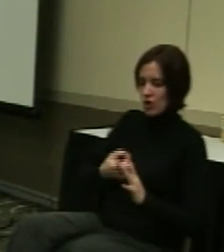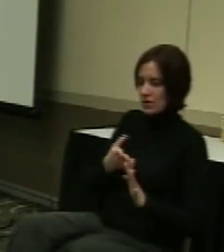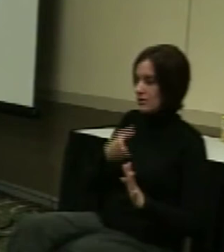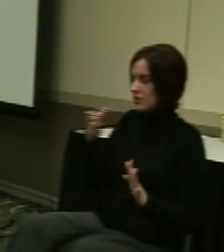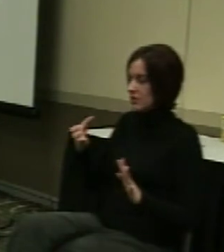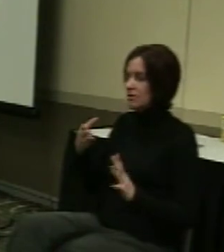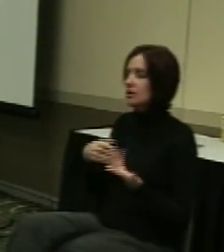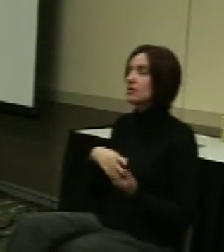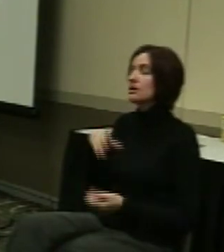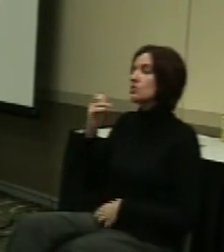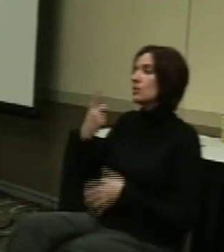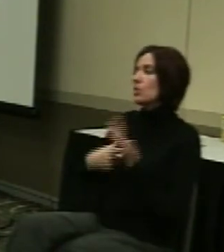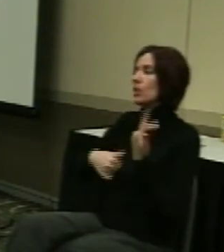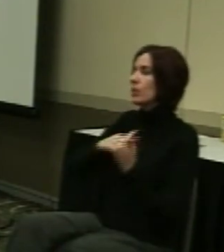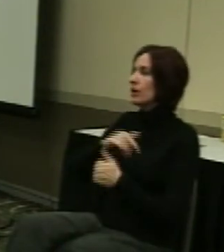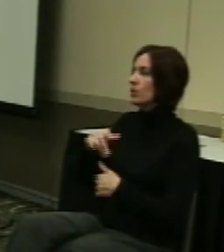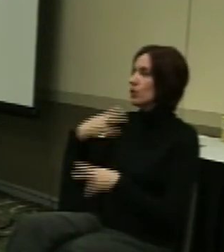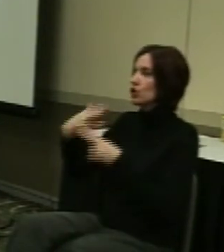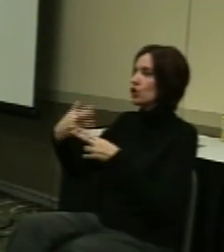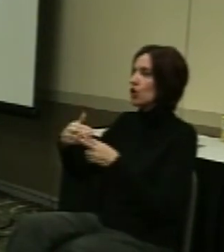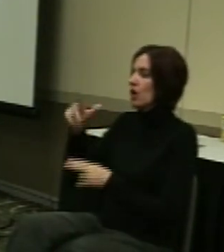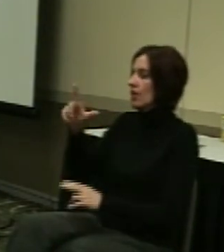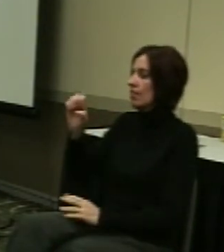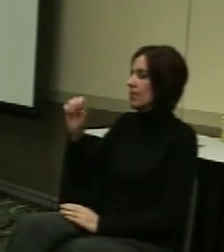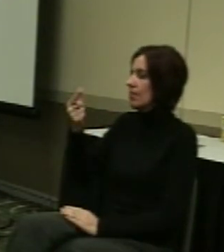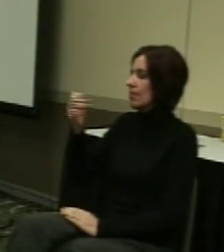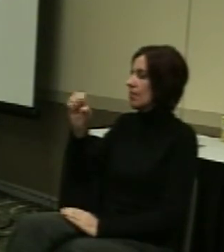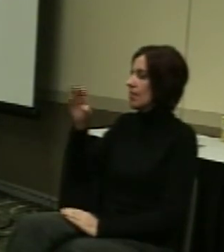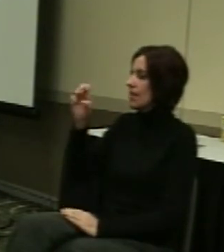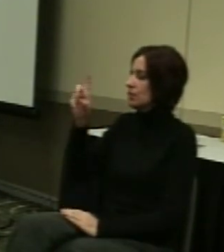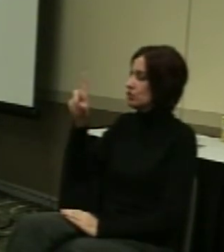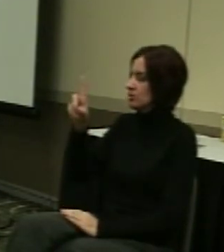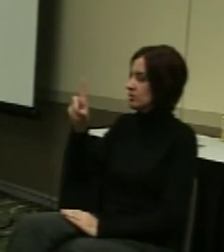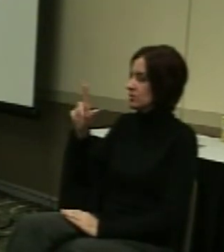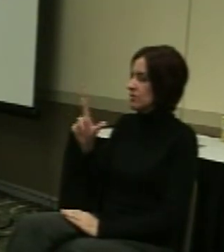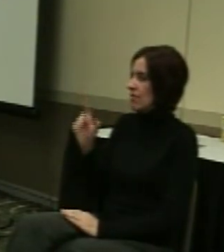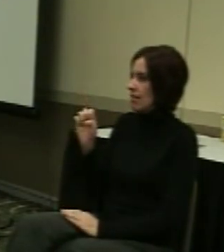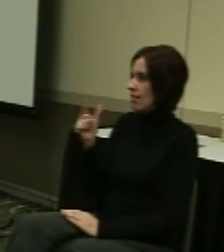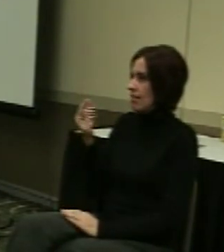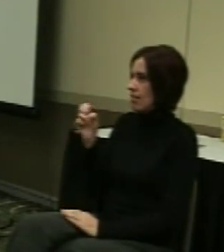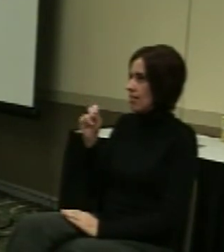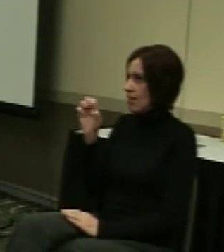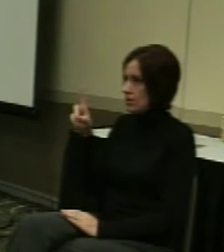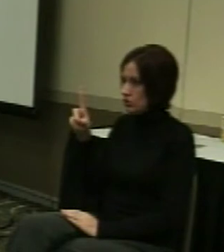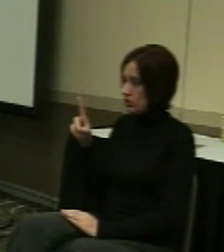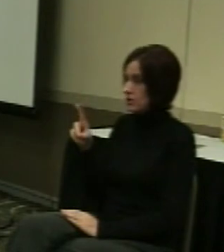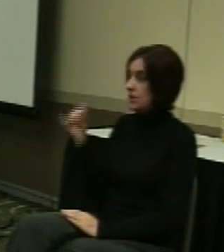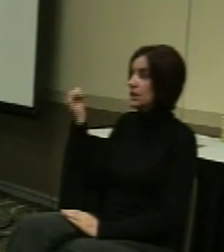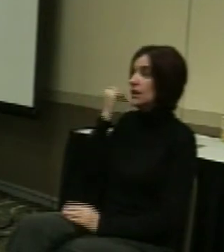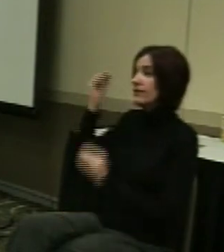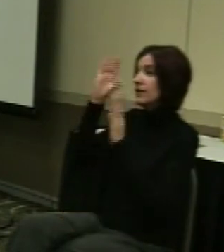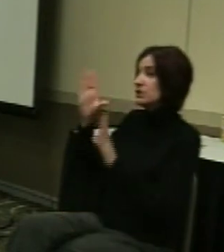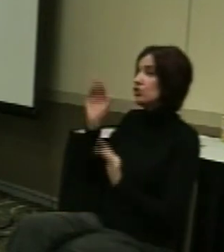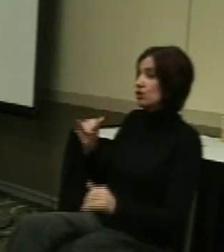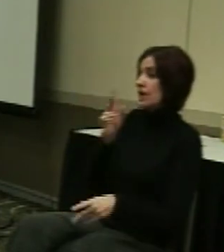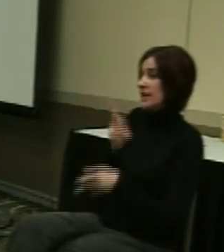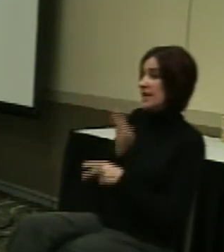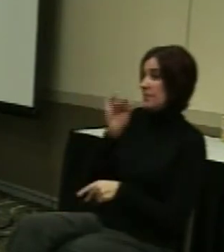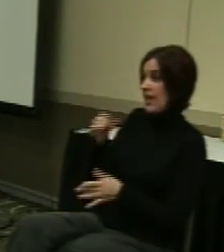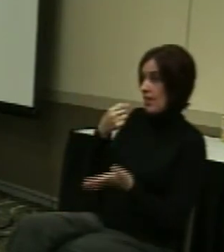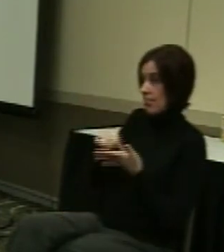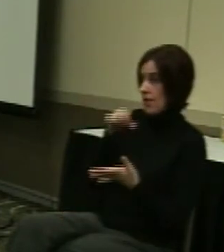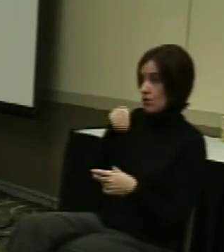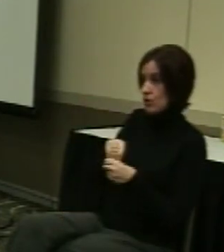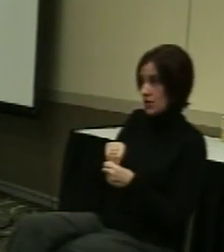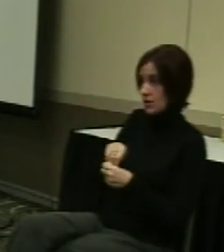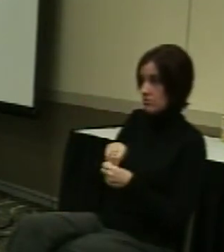a legend, the word legend, if the teacher could keep that letter in the